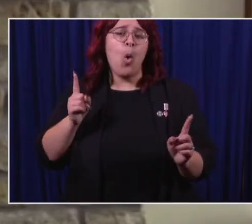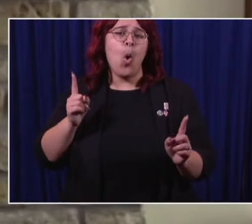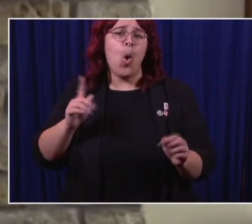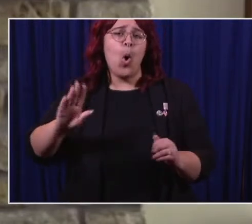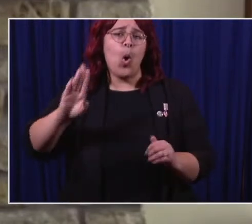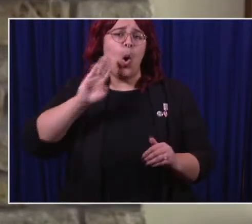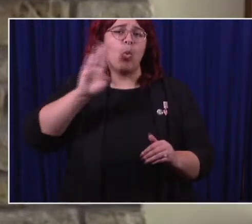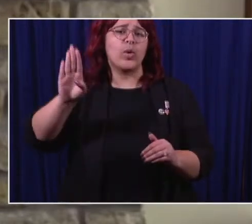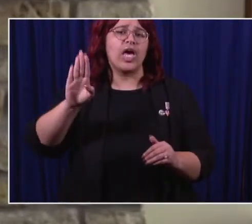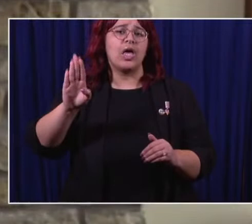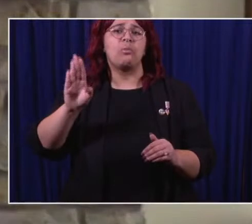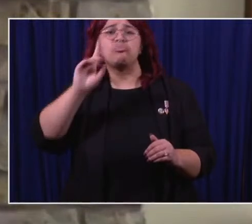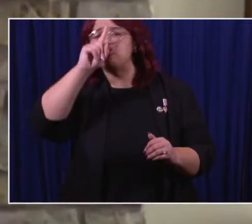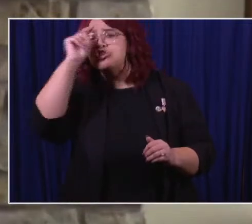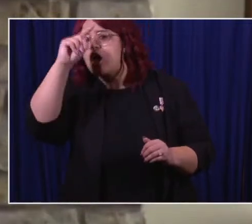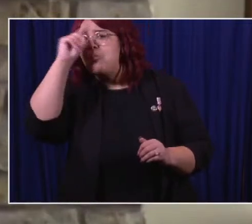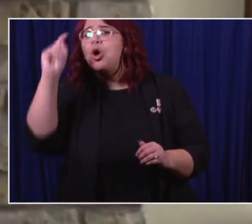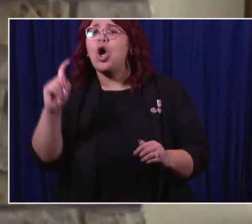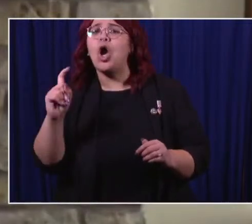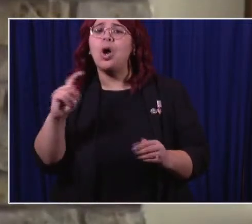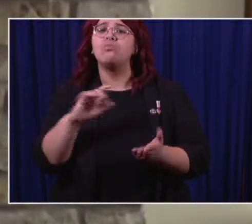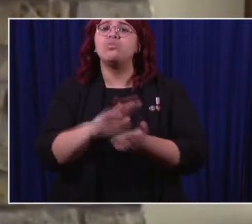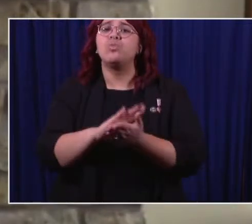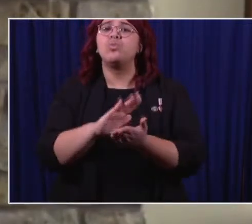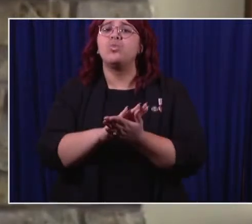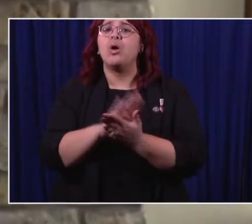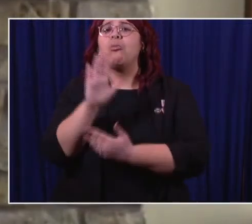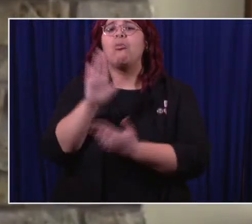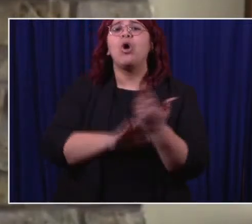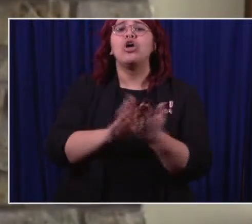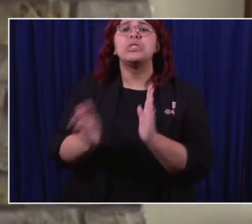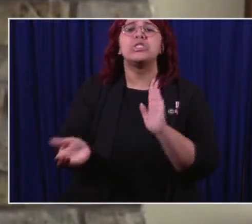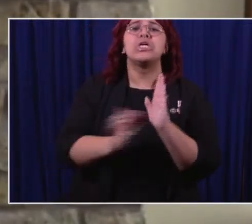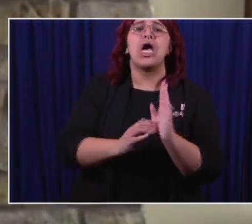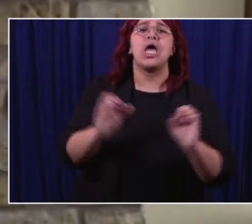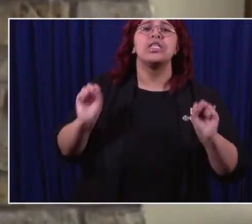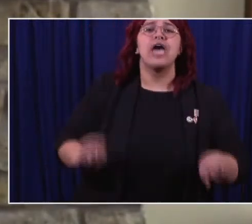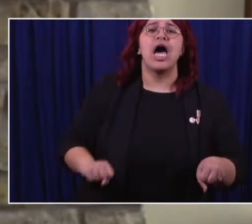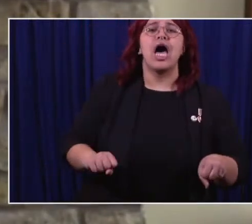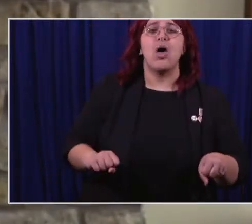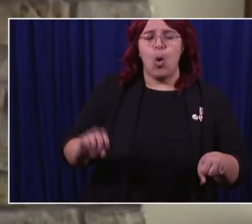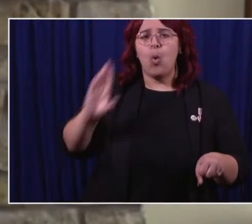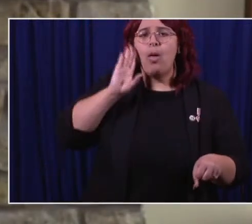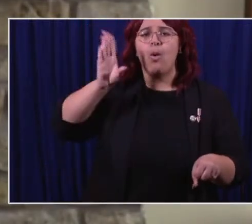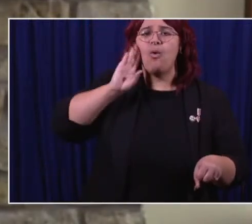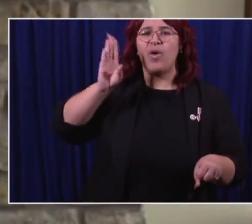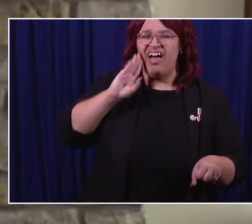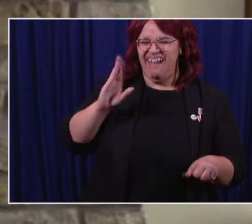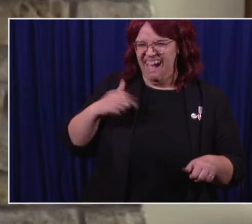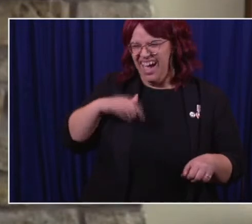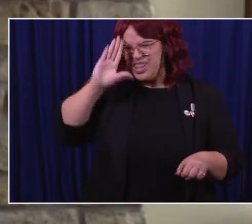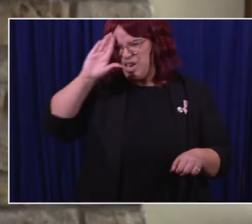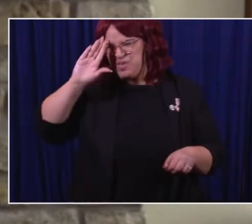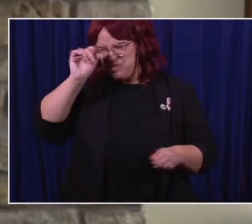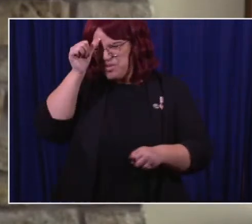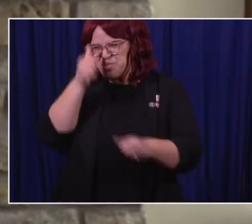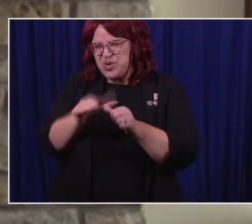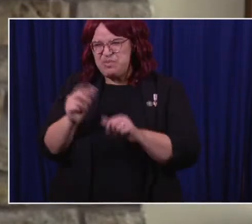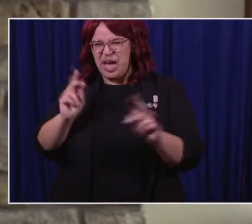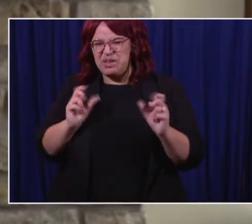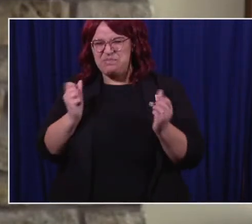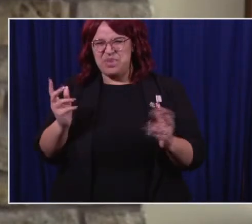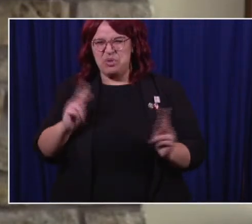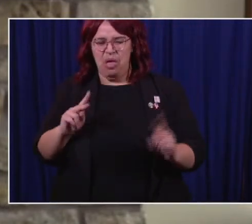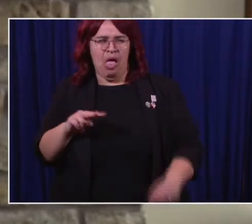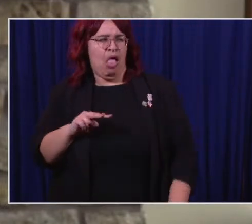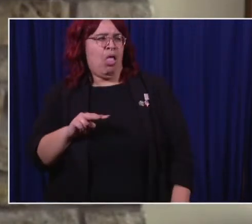know there are a lot of people who are watching right now who thought I'd lost my mind. And, what I heard was little kids